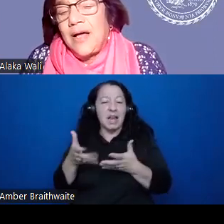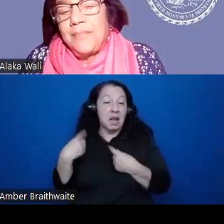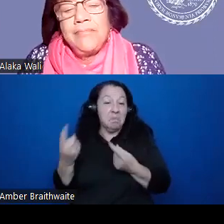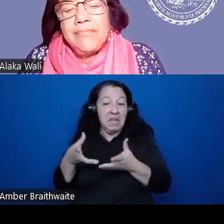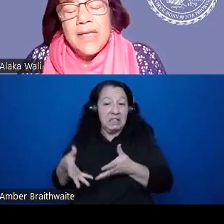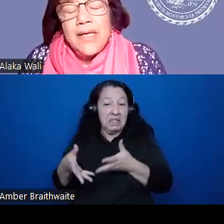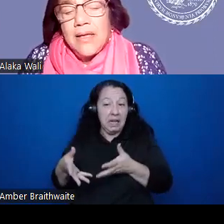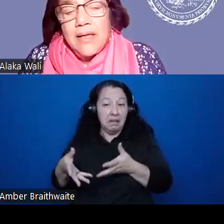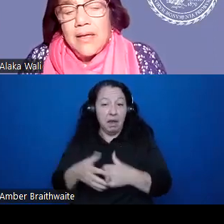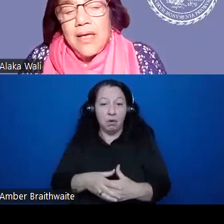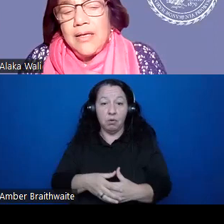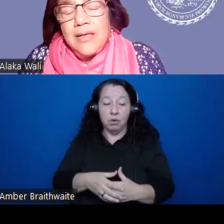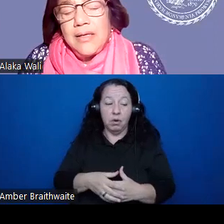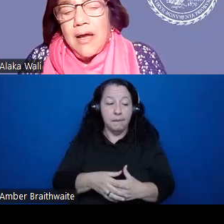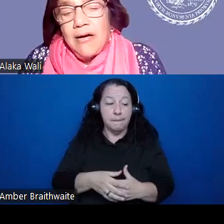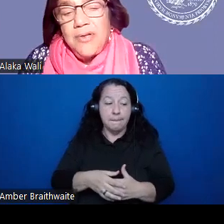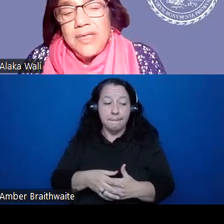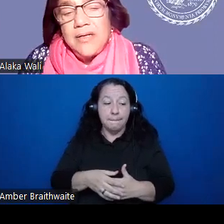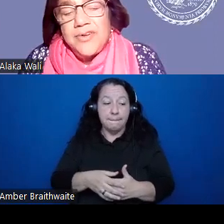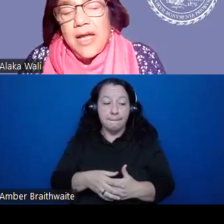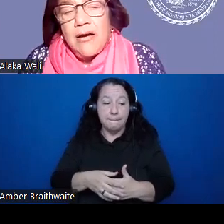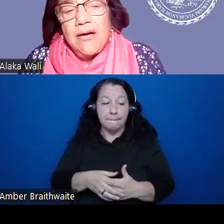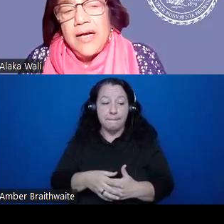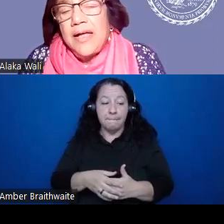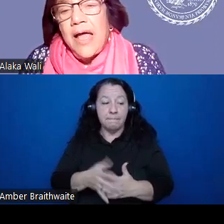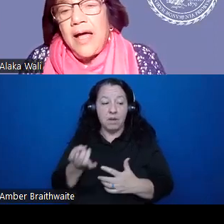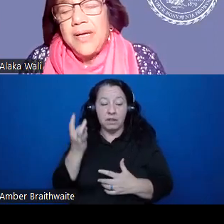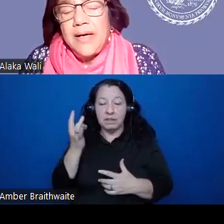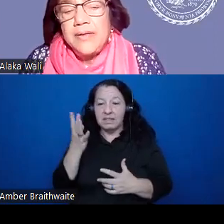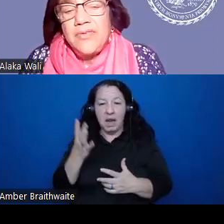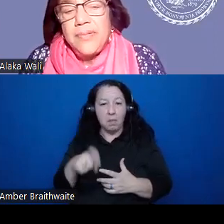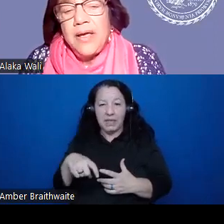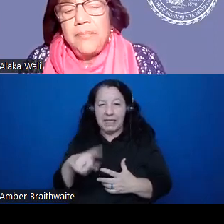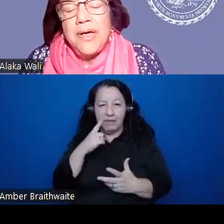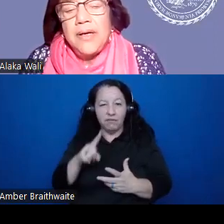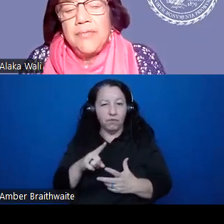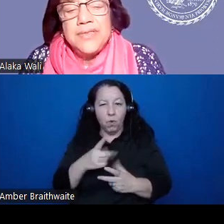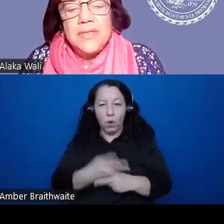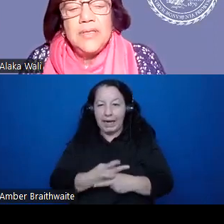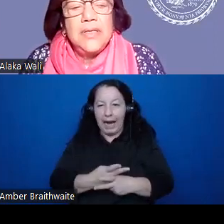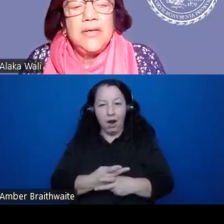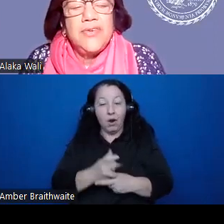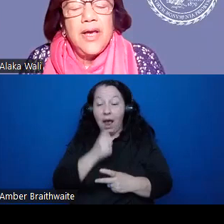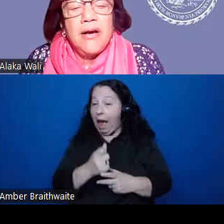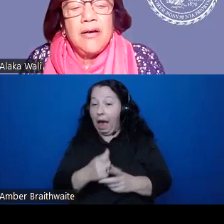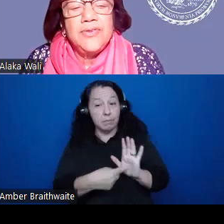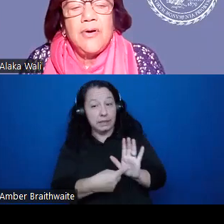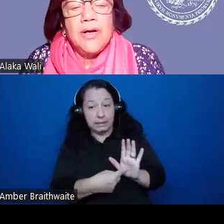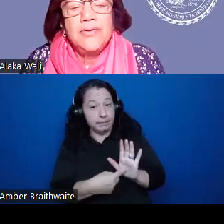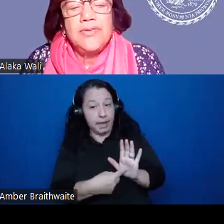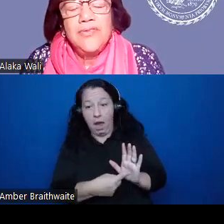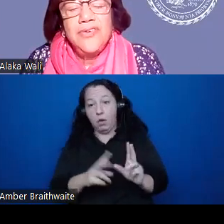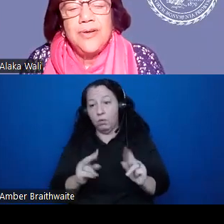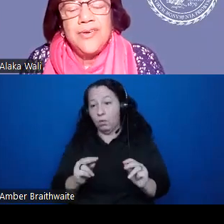was in terrible need of care. It had not been on display, but it was still in need of care. And so